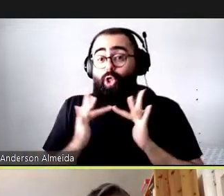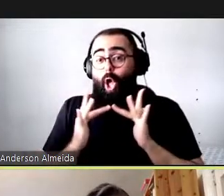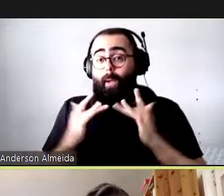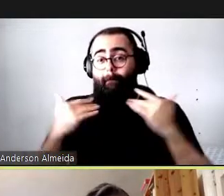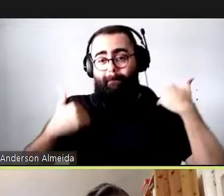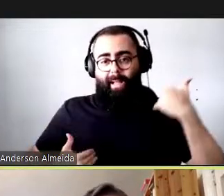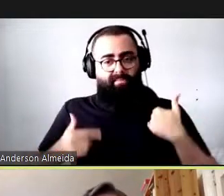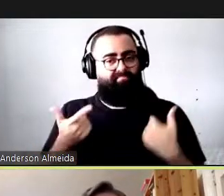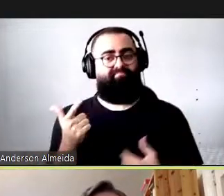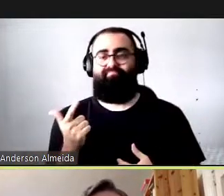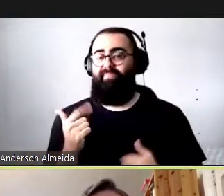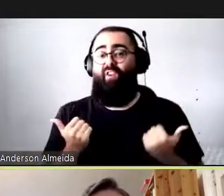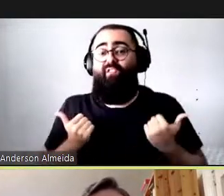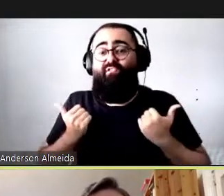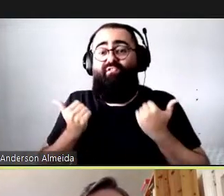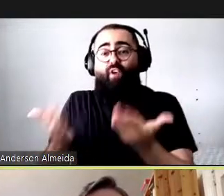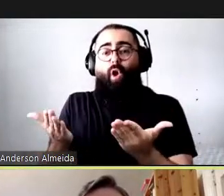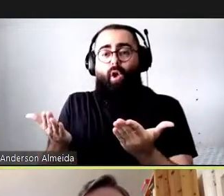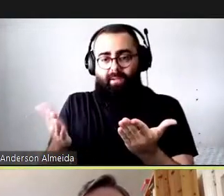signer,